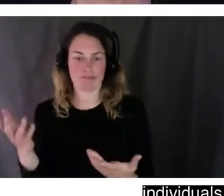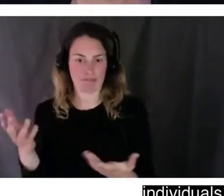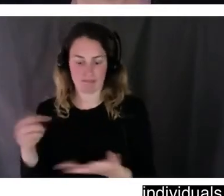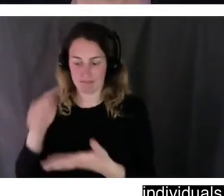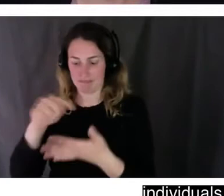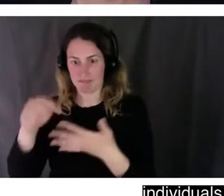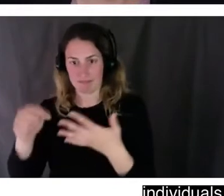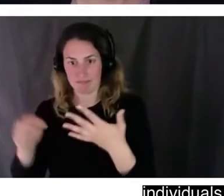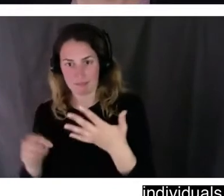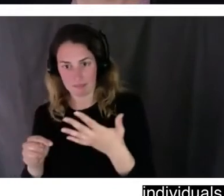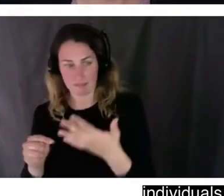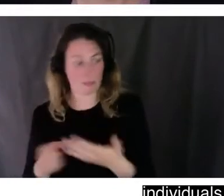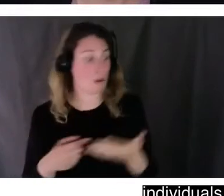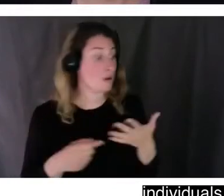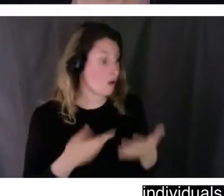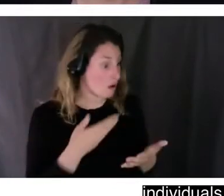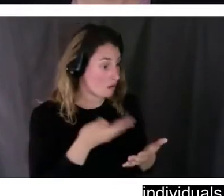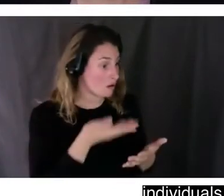individuals to